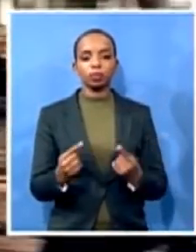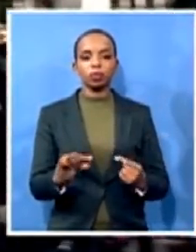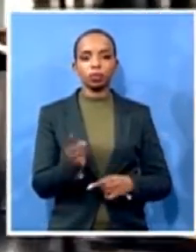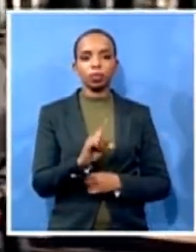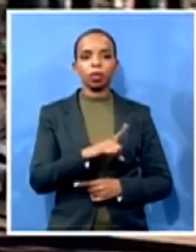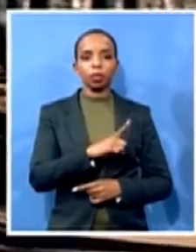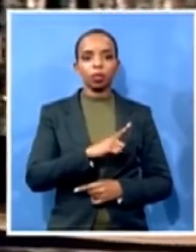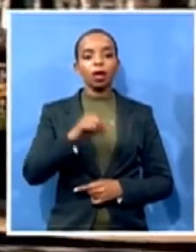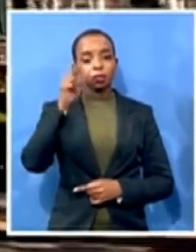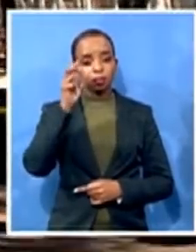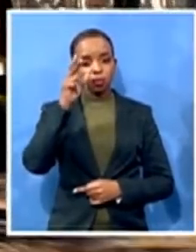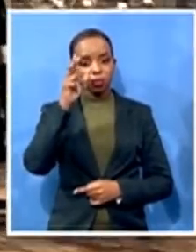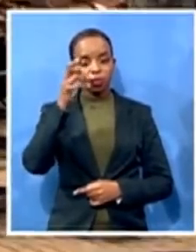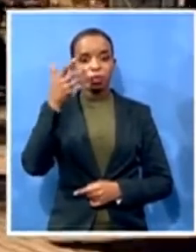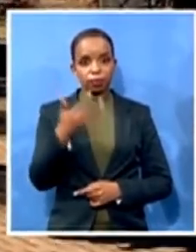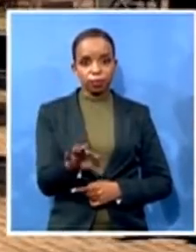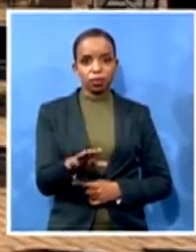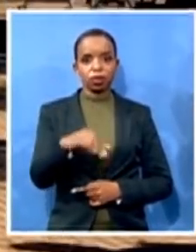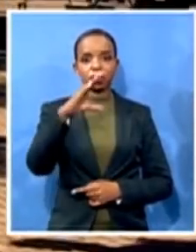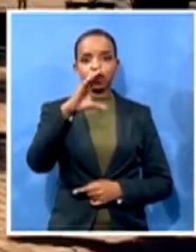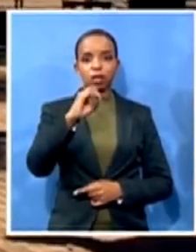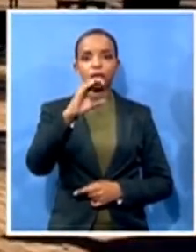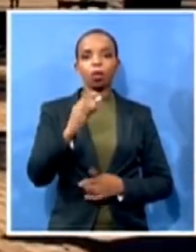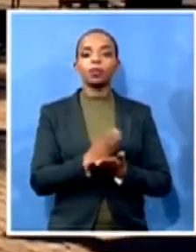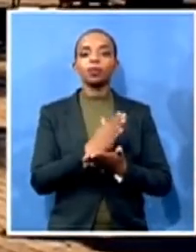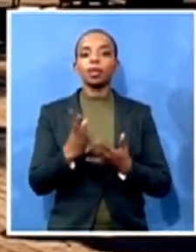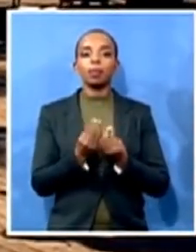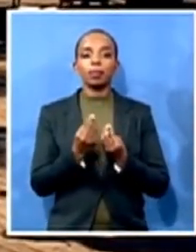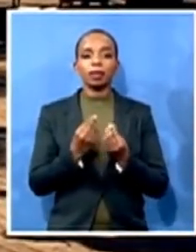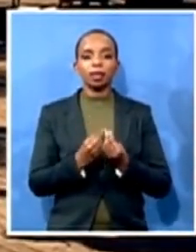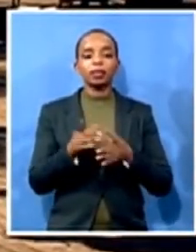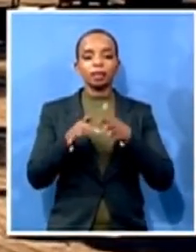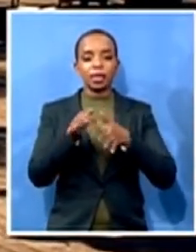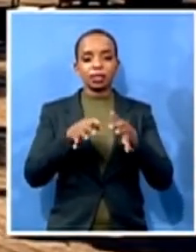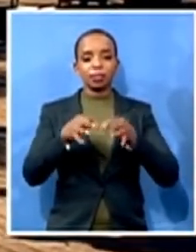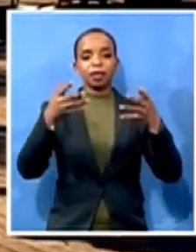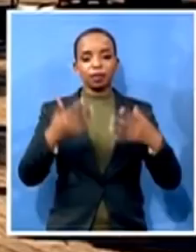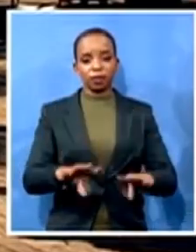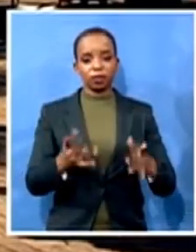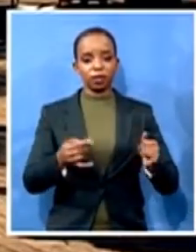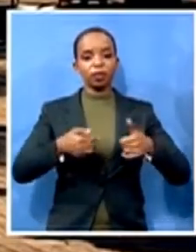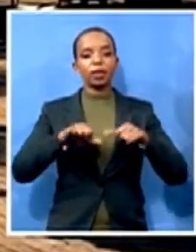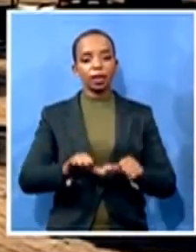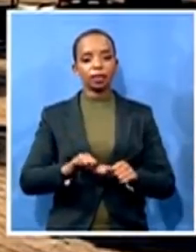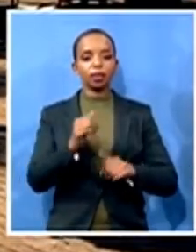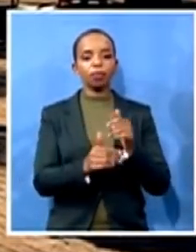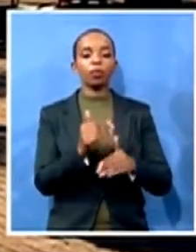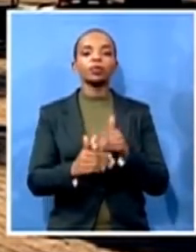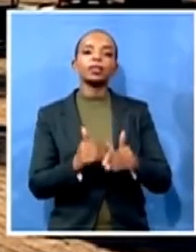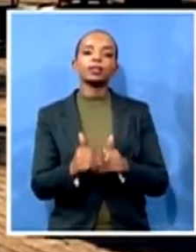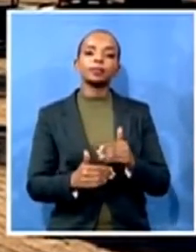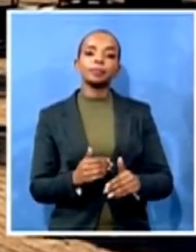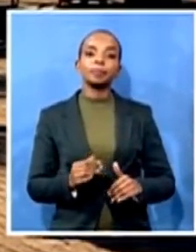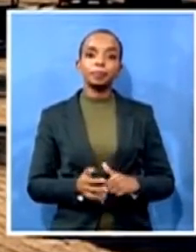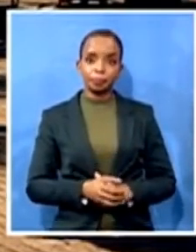here, we're going to go to the next process that we spoke about of allowing members of the media to